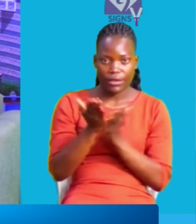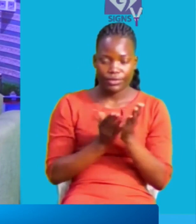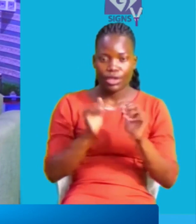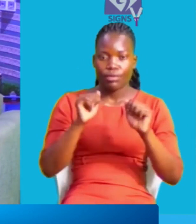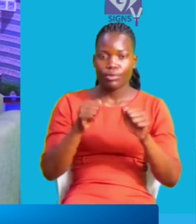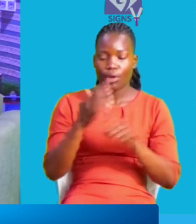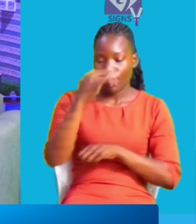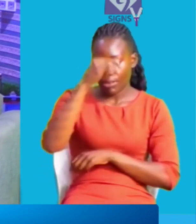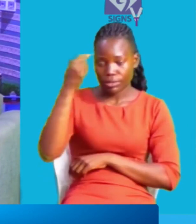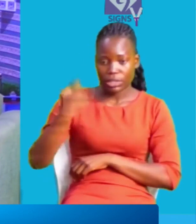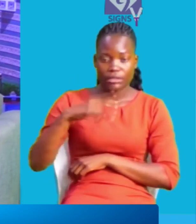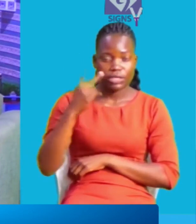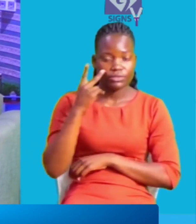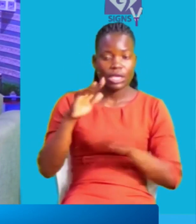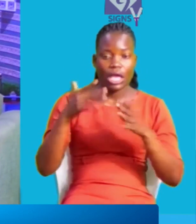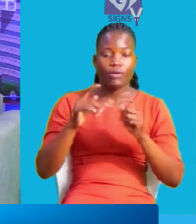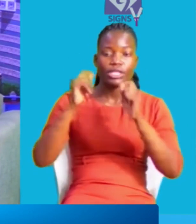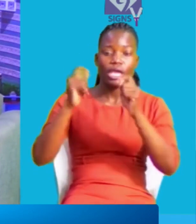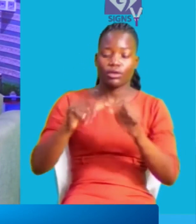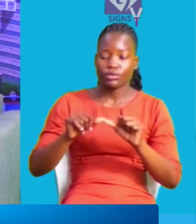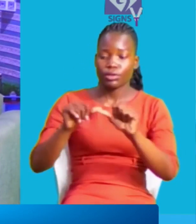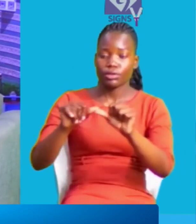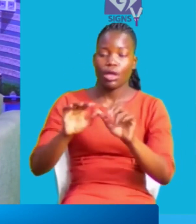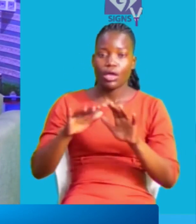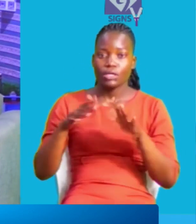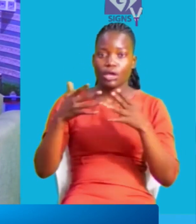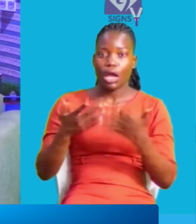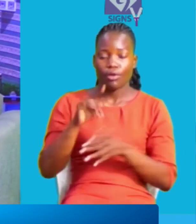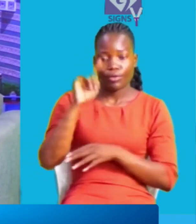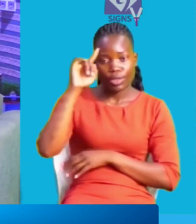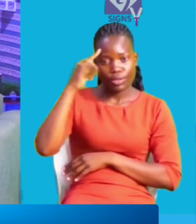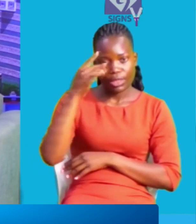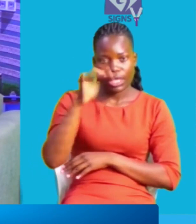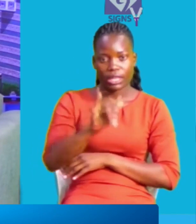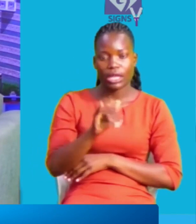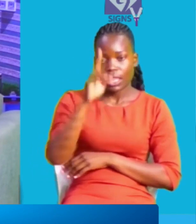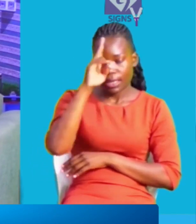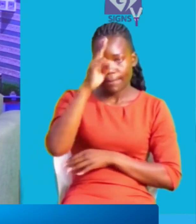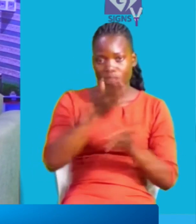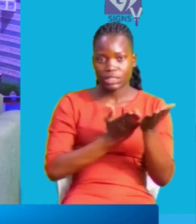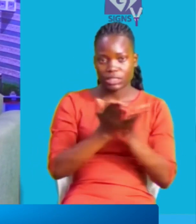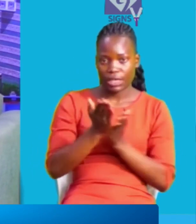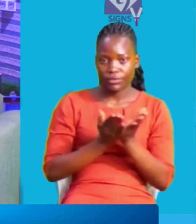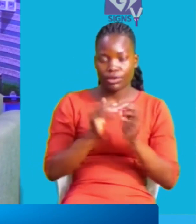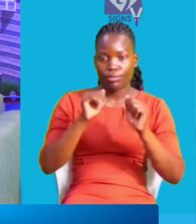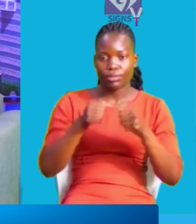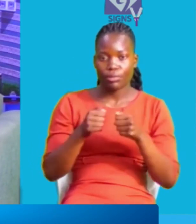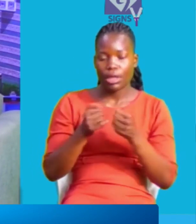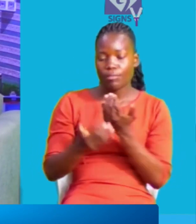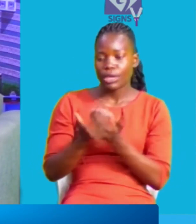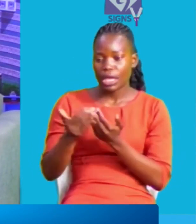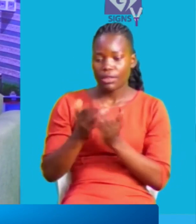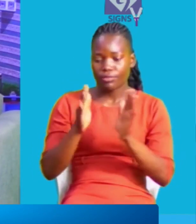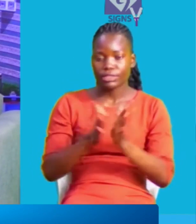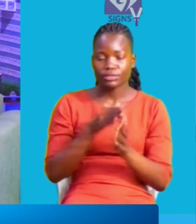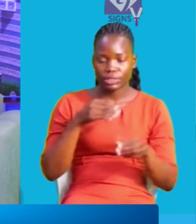police service could, because we have seen how the riots have been, how do you think that the police service would